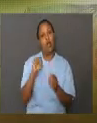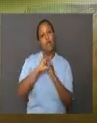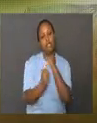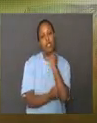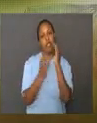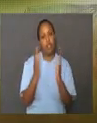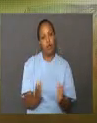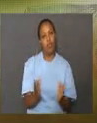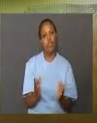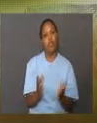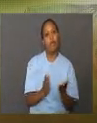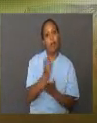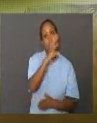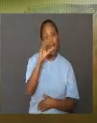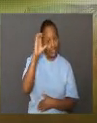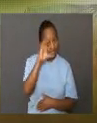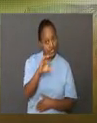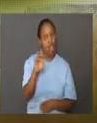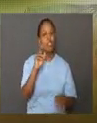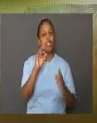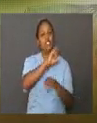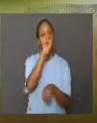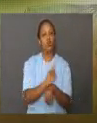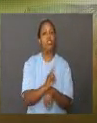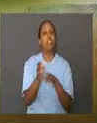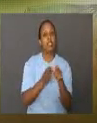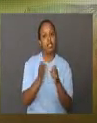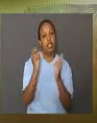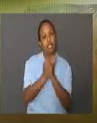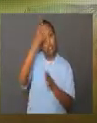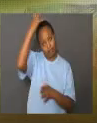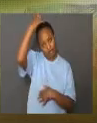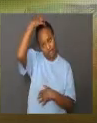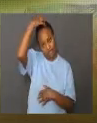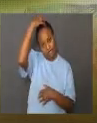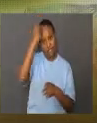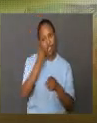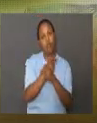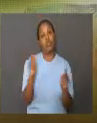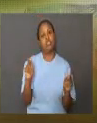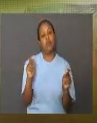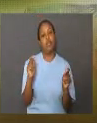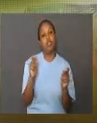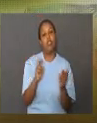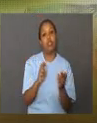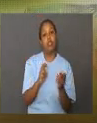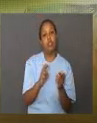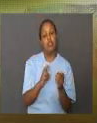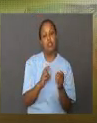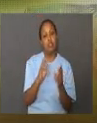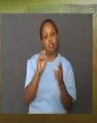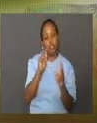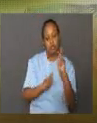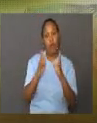and duties of citizens. The Constitution of the Federal Democratic Republic of